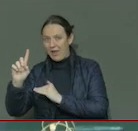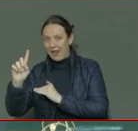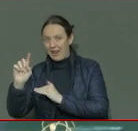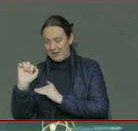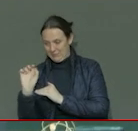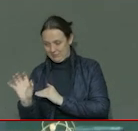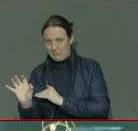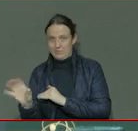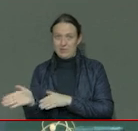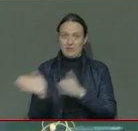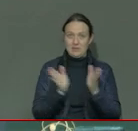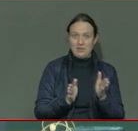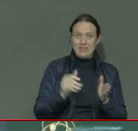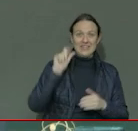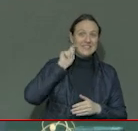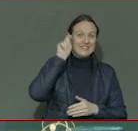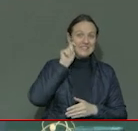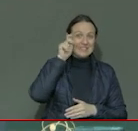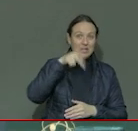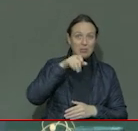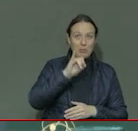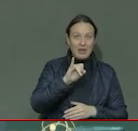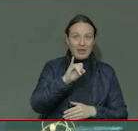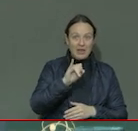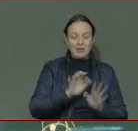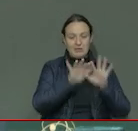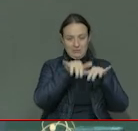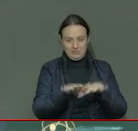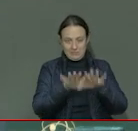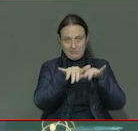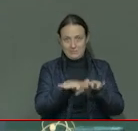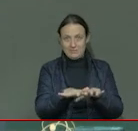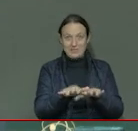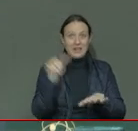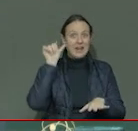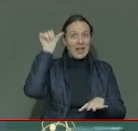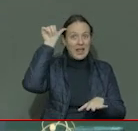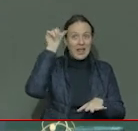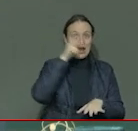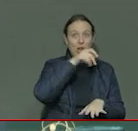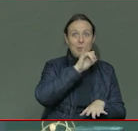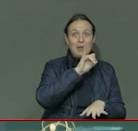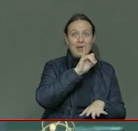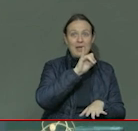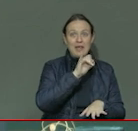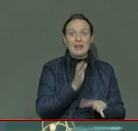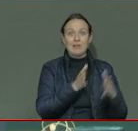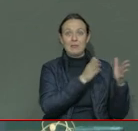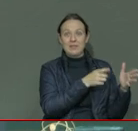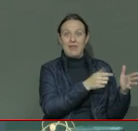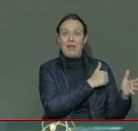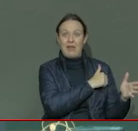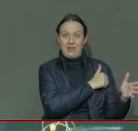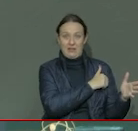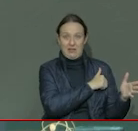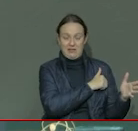Teenage Pi, the Pi that's stranded on the Pacific Ocean. And adult Pi, the Pi that's now in Canada,